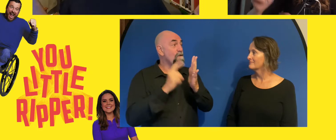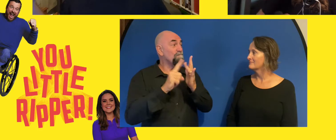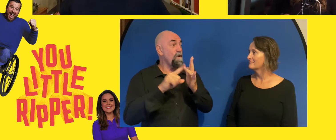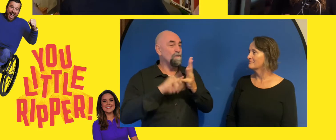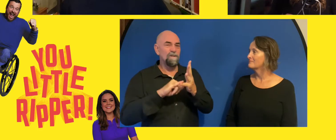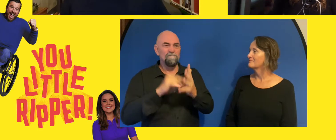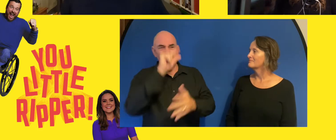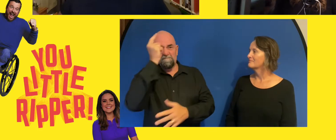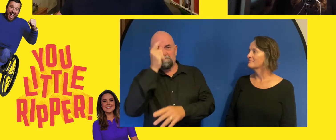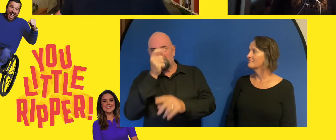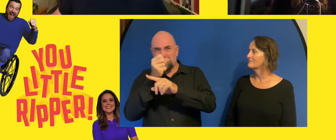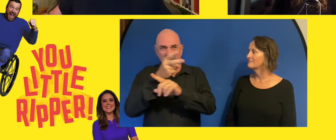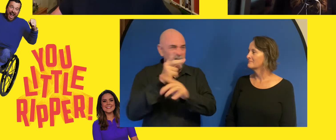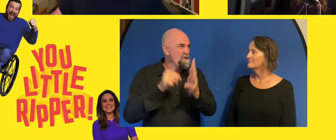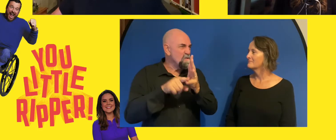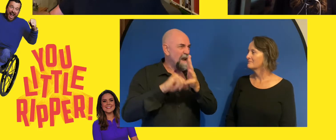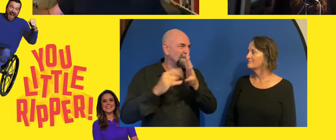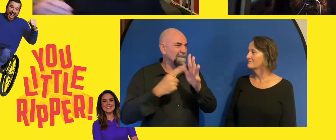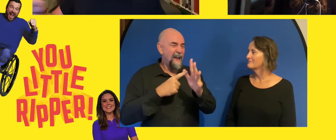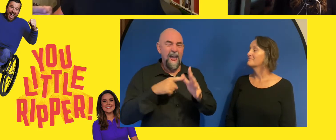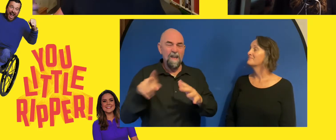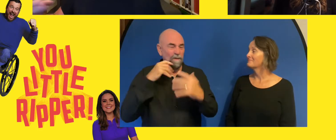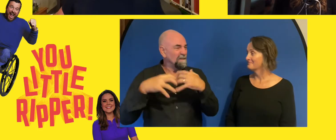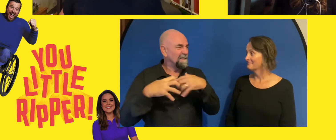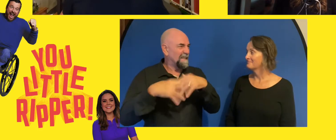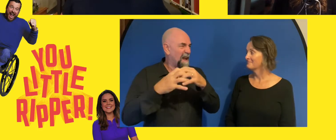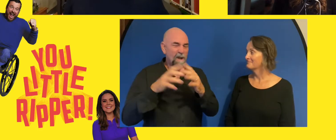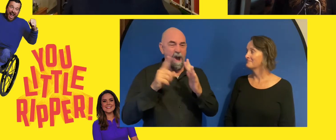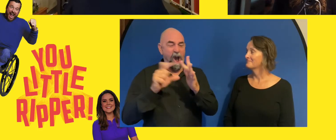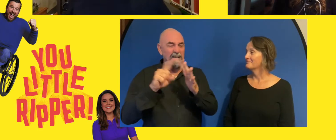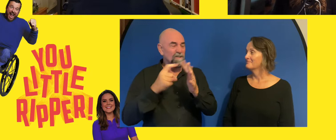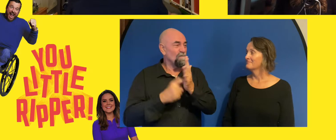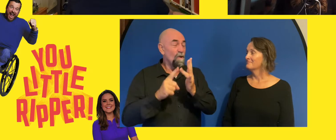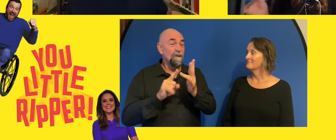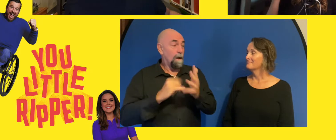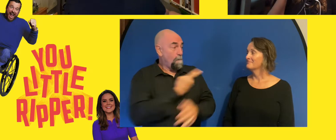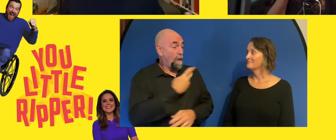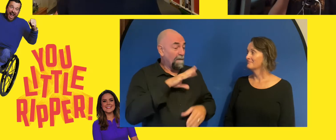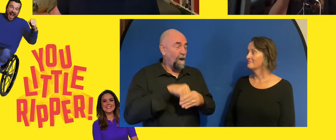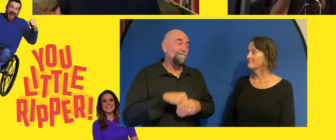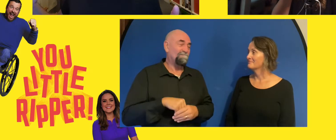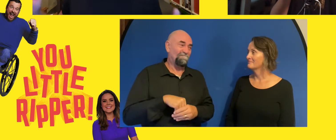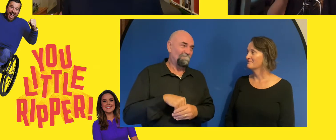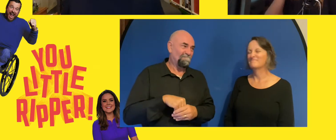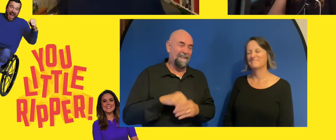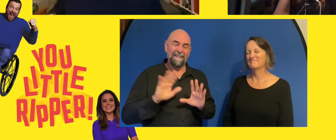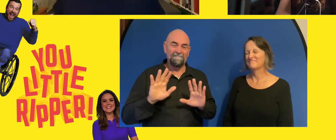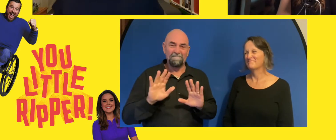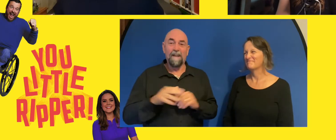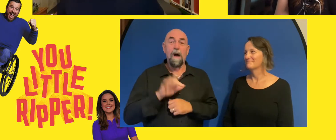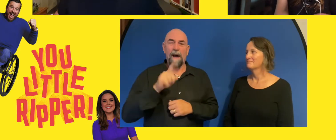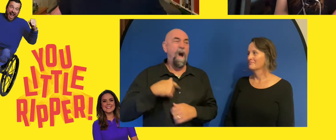Yes. They are coming, and we probably won't be in it. We will be legitimate athletes, but they're coming for